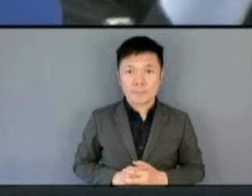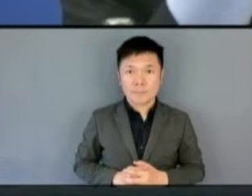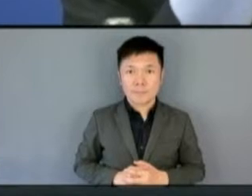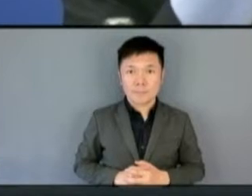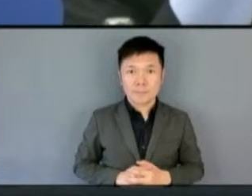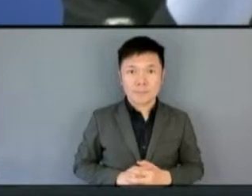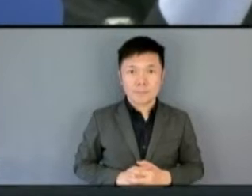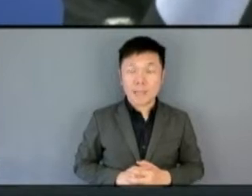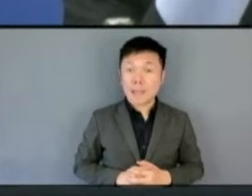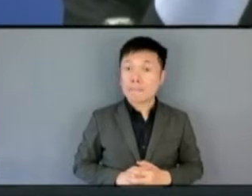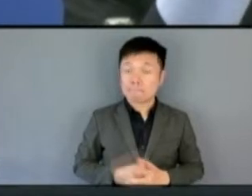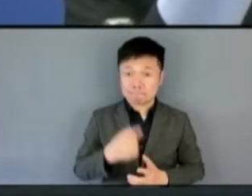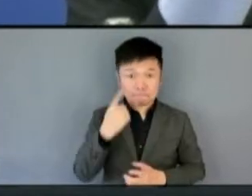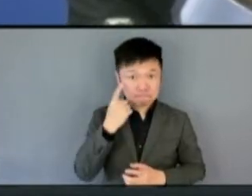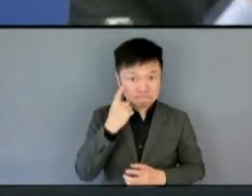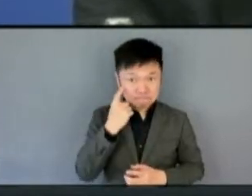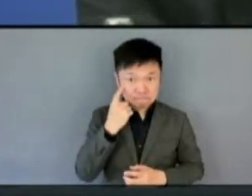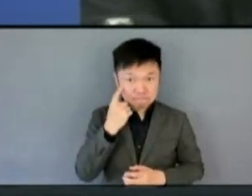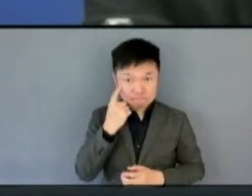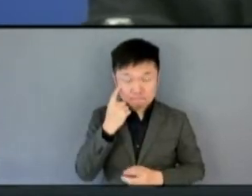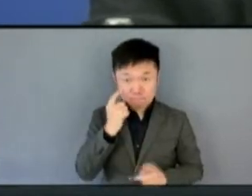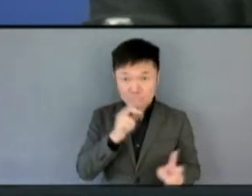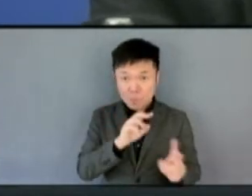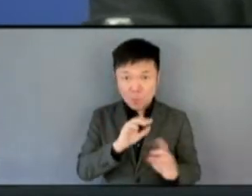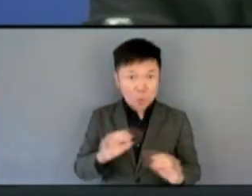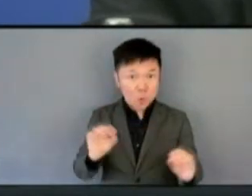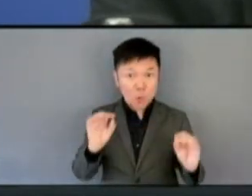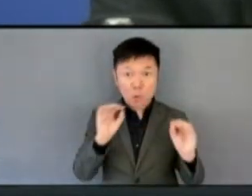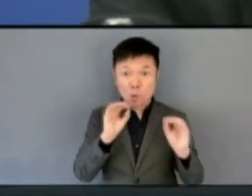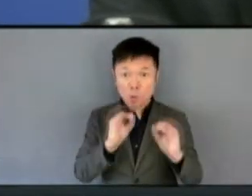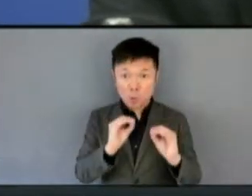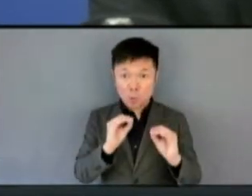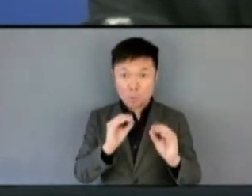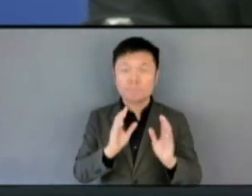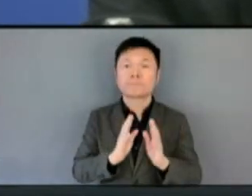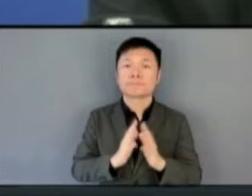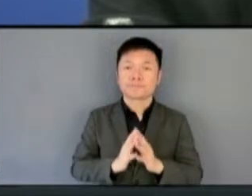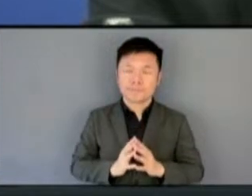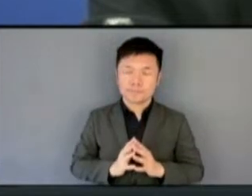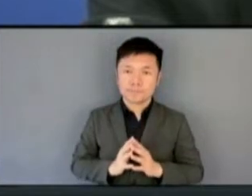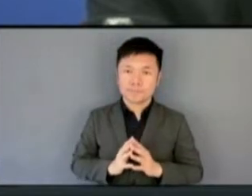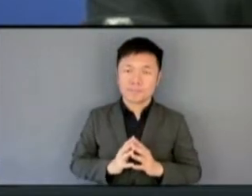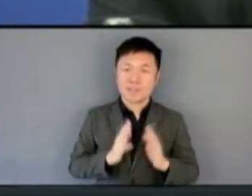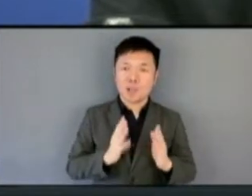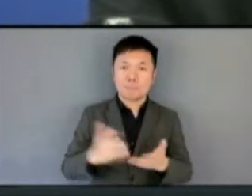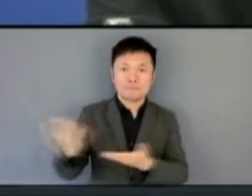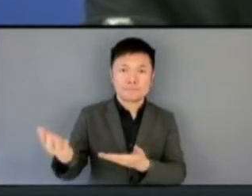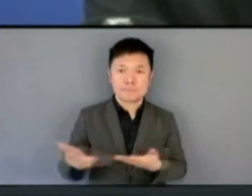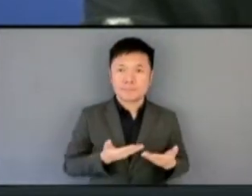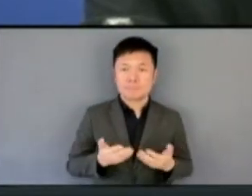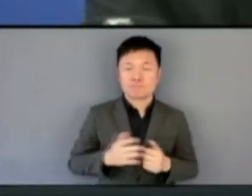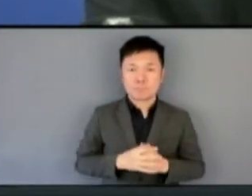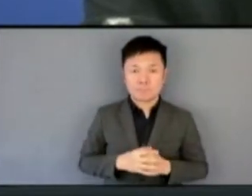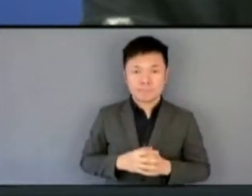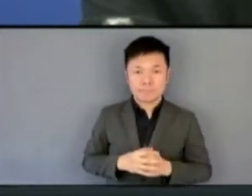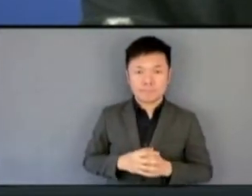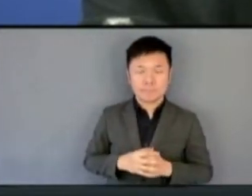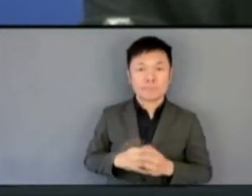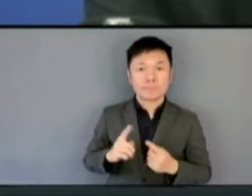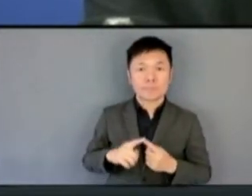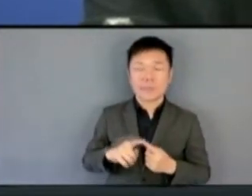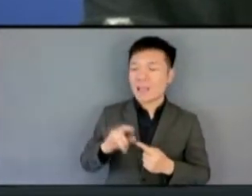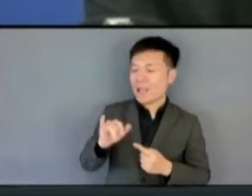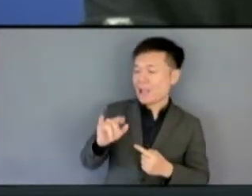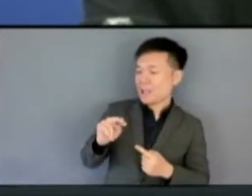I guess no members. Now I invite the distinguished delegate of